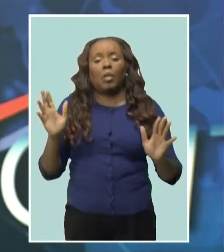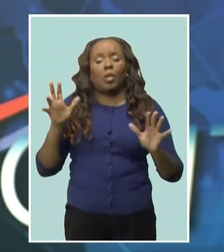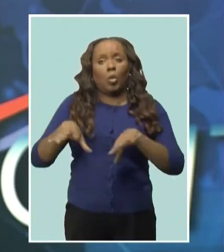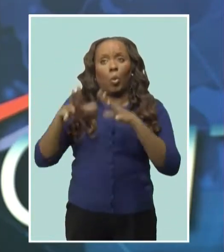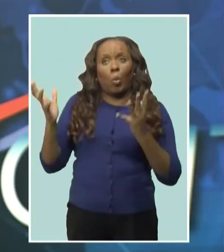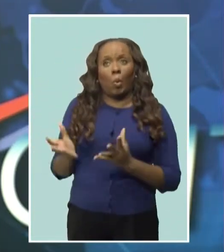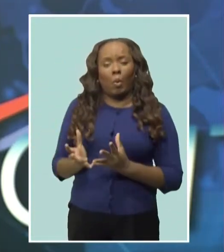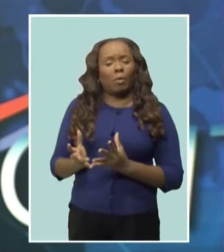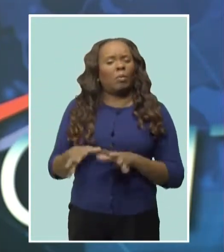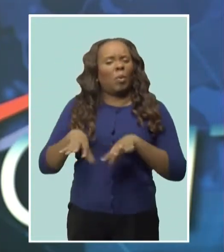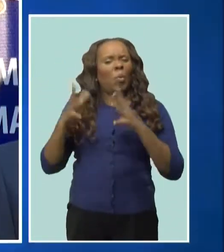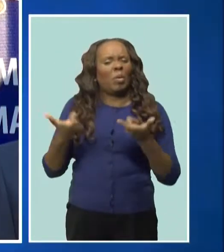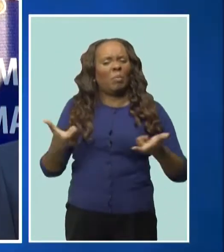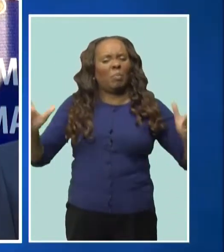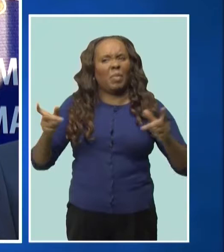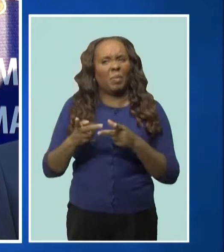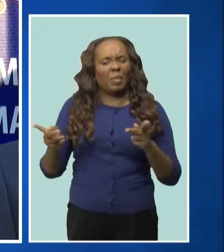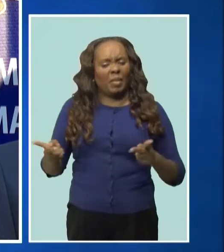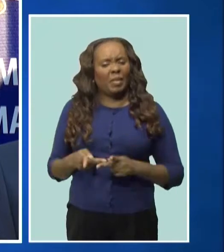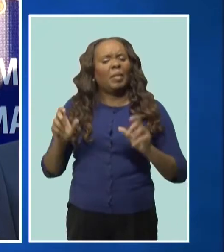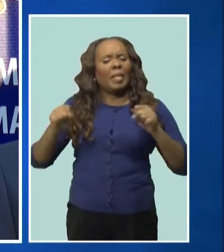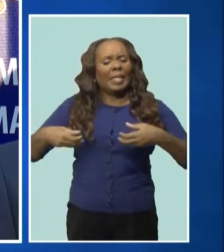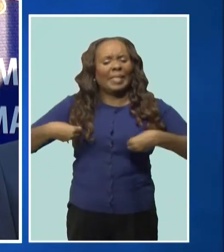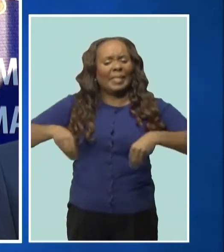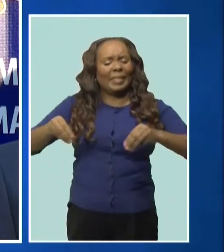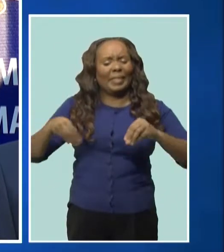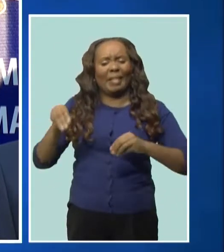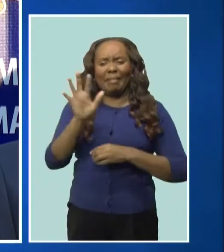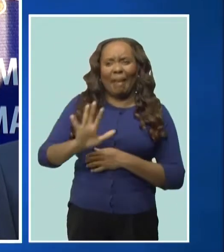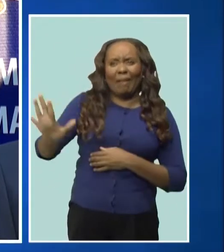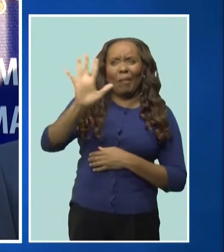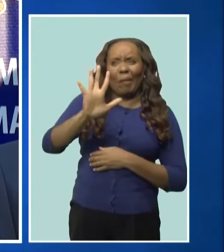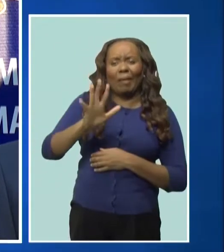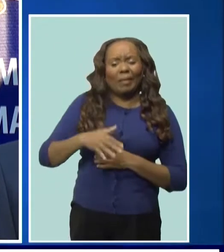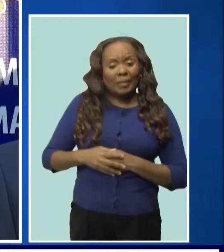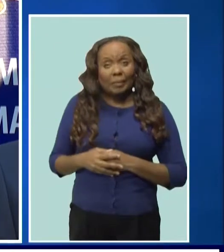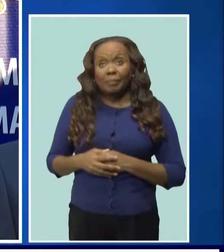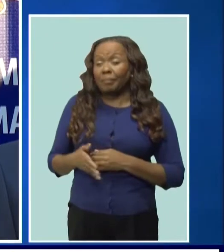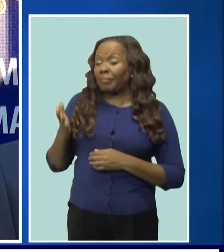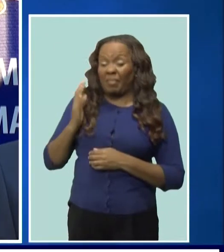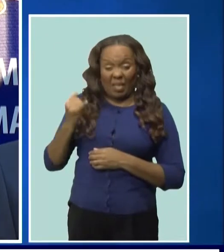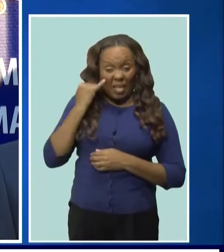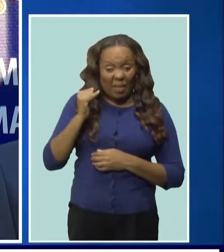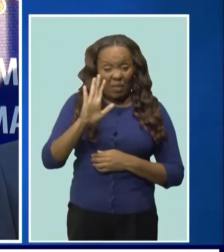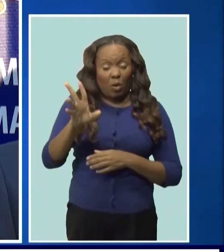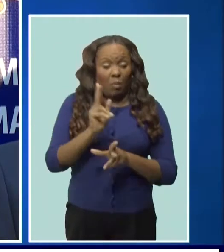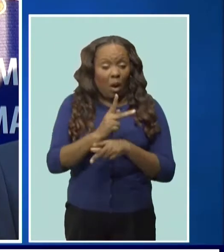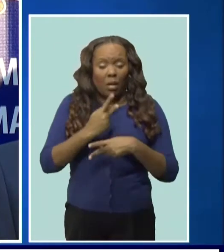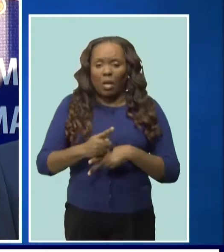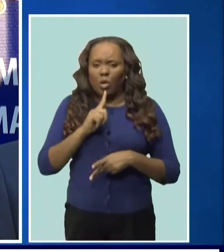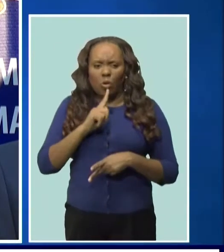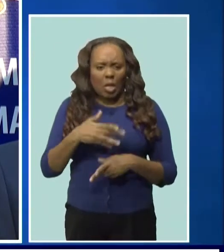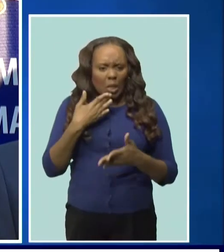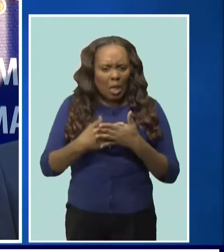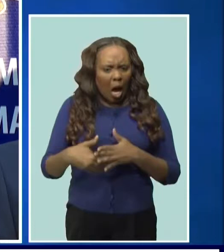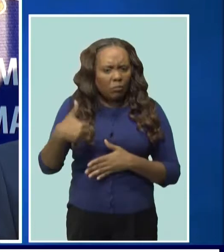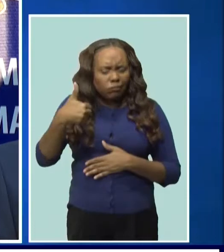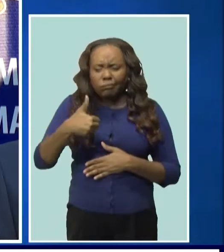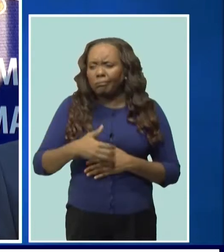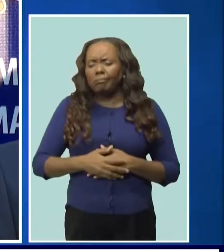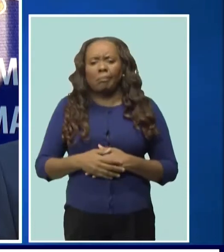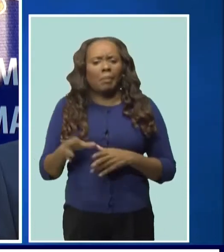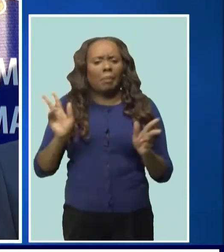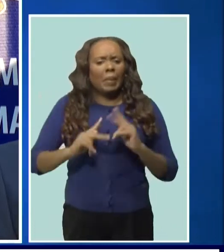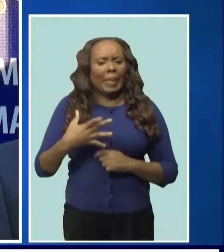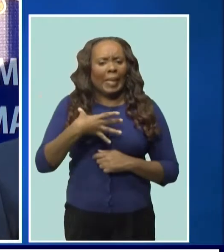marketplace. If you have a product in Barbados that is a worthy product, it is a product that excites imagination, it's a product that